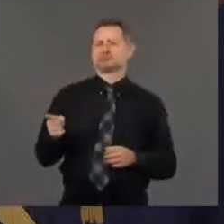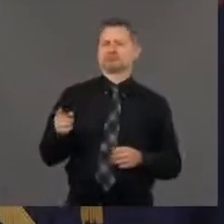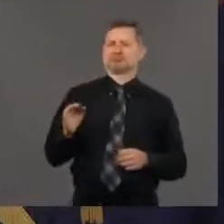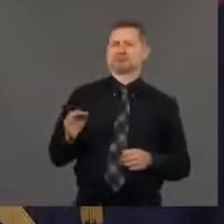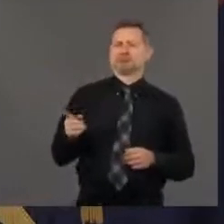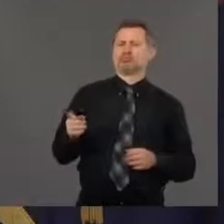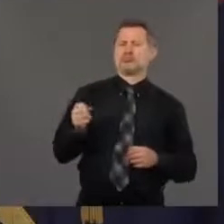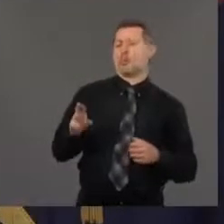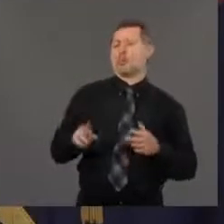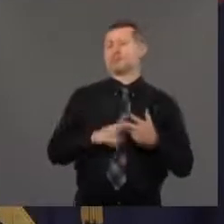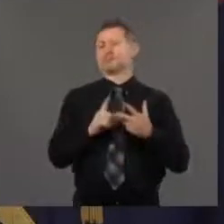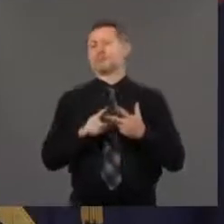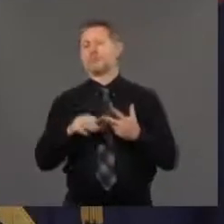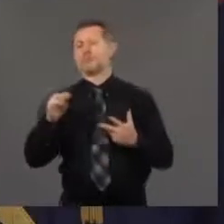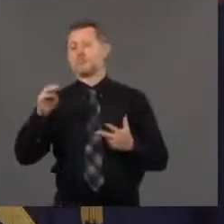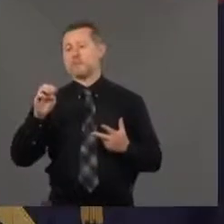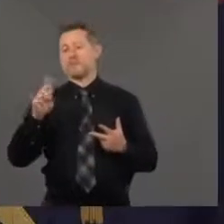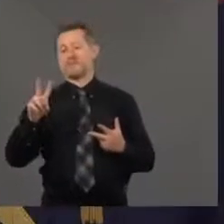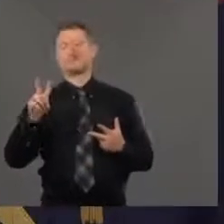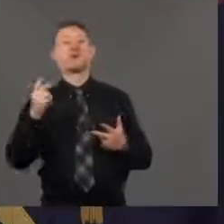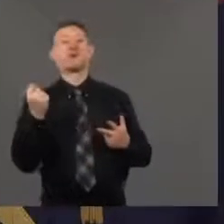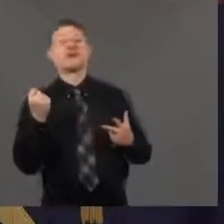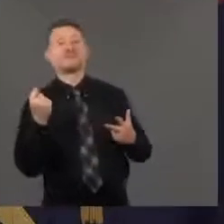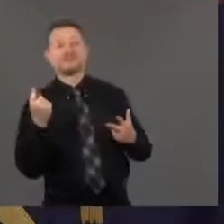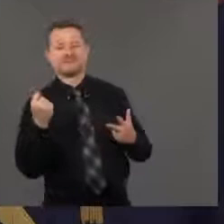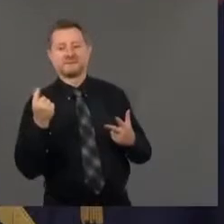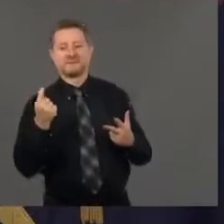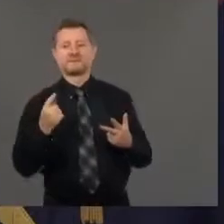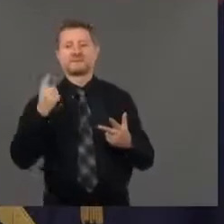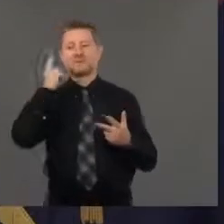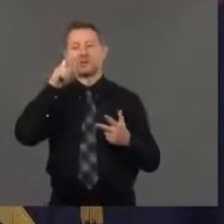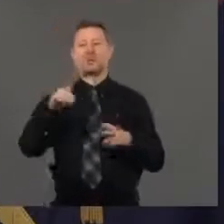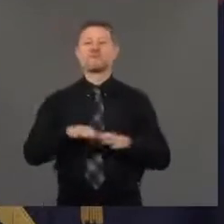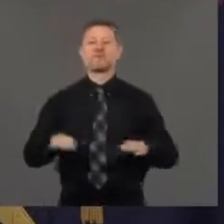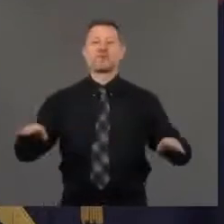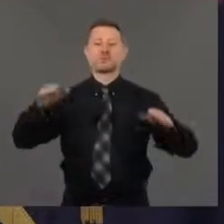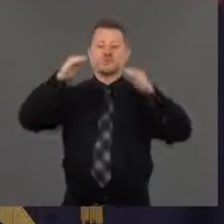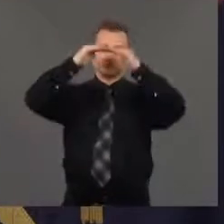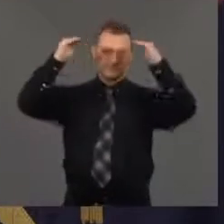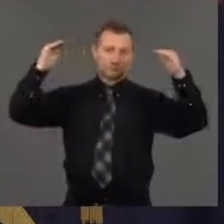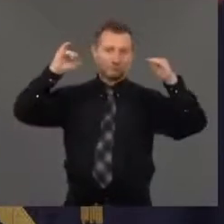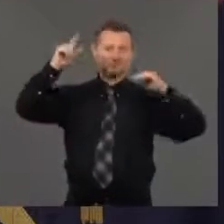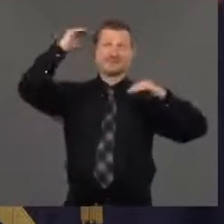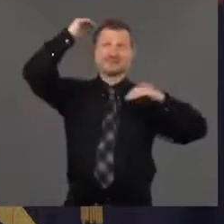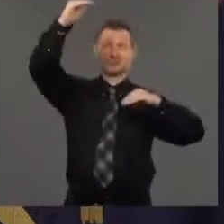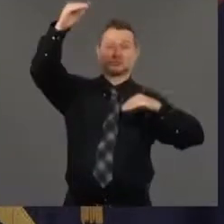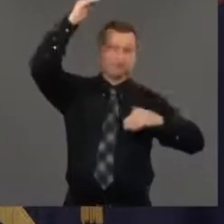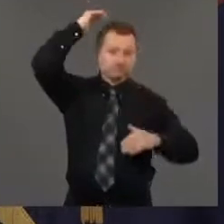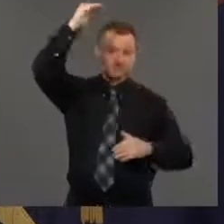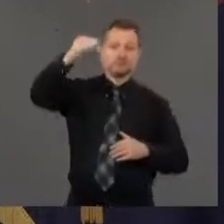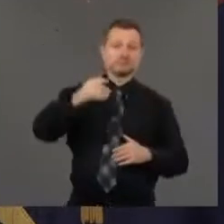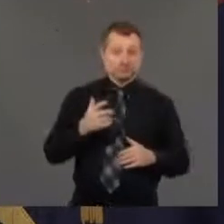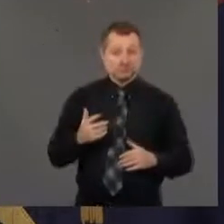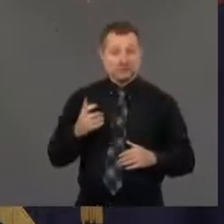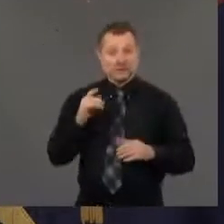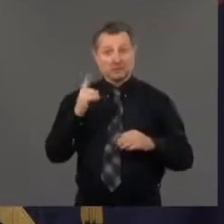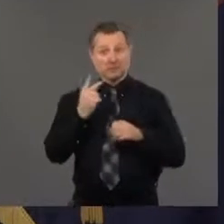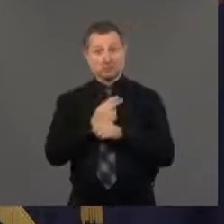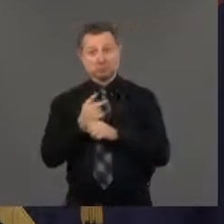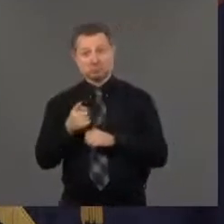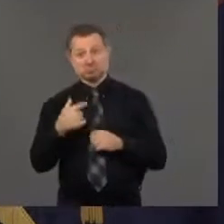a MERV 11. That's the floor and the ceiling, if you will. But I'm excited about